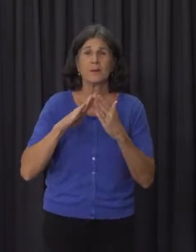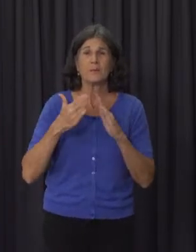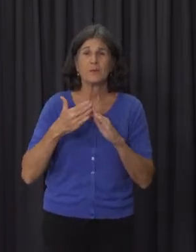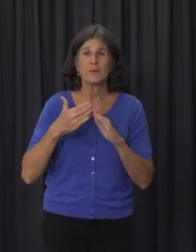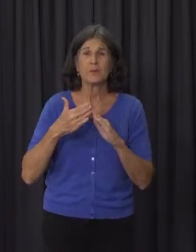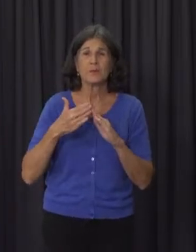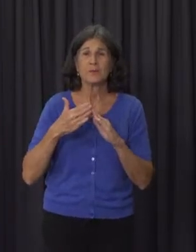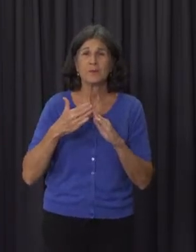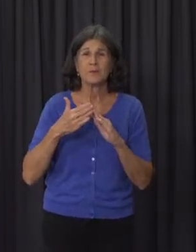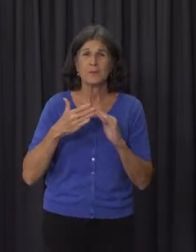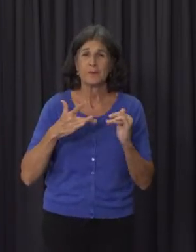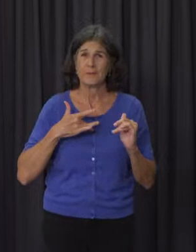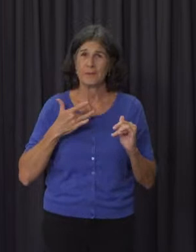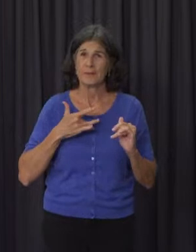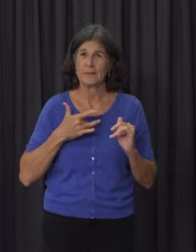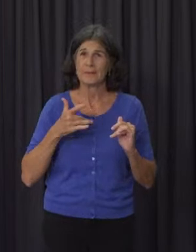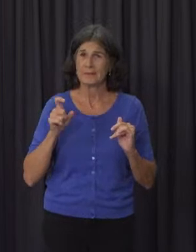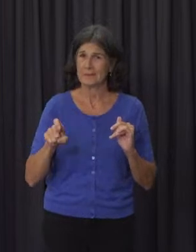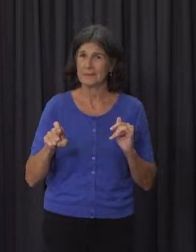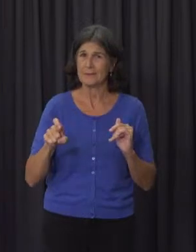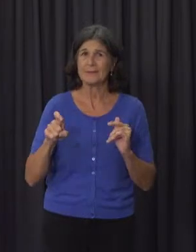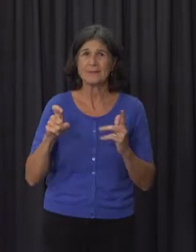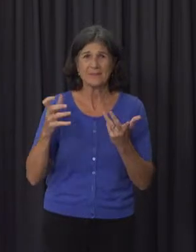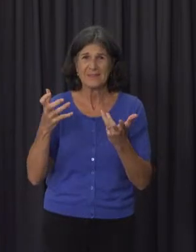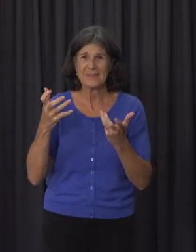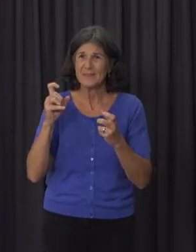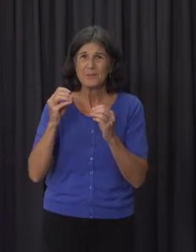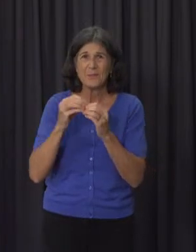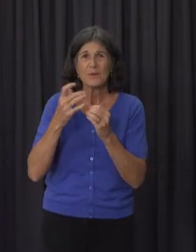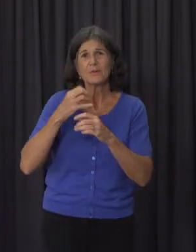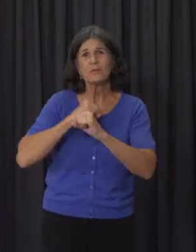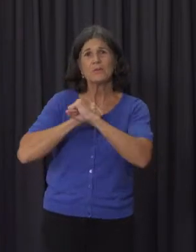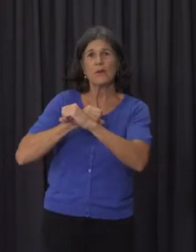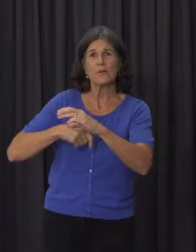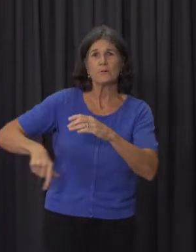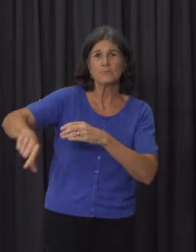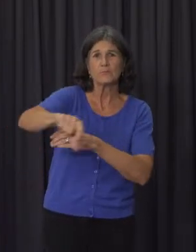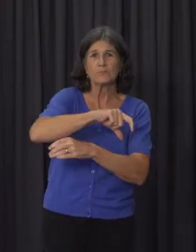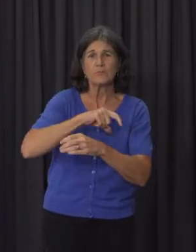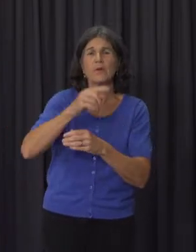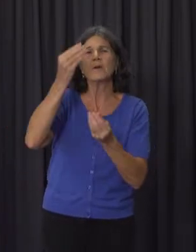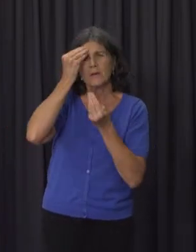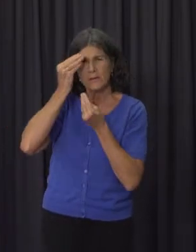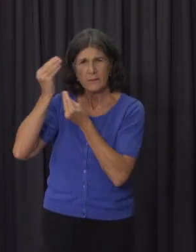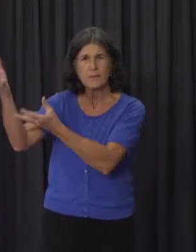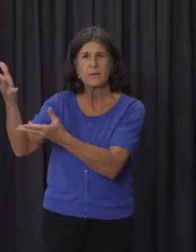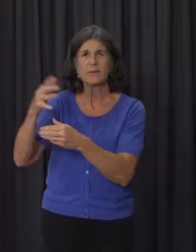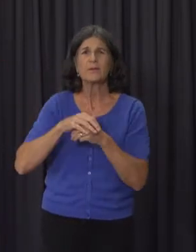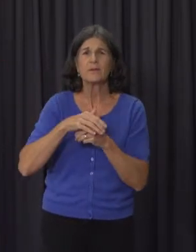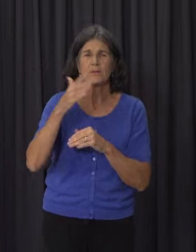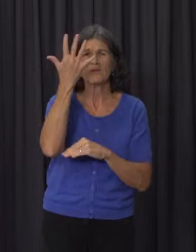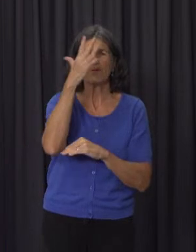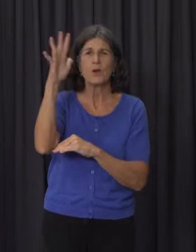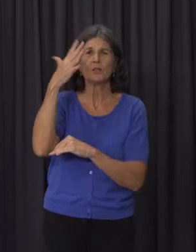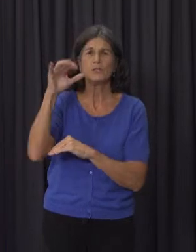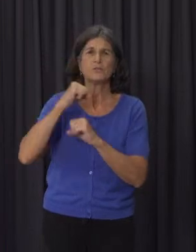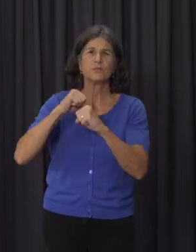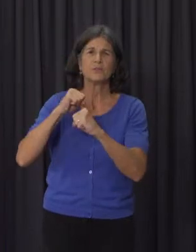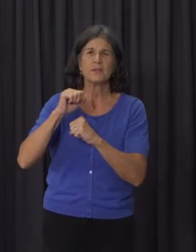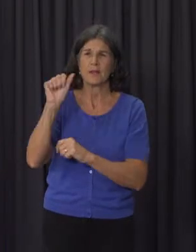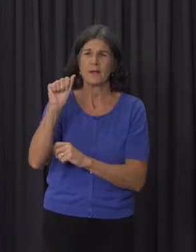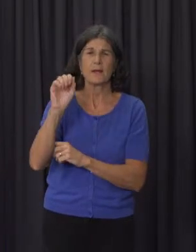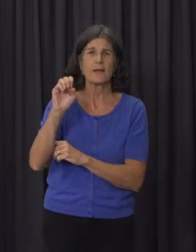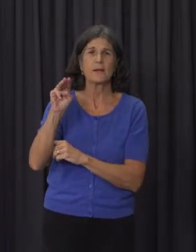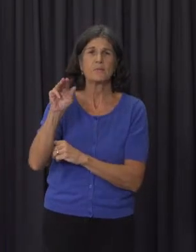Alberta Emergency Management Agency to plan proactive fire guards around their communities. Our number one priority is to protect all